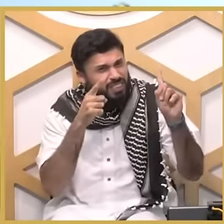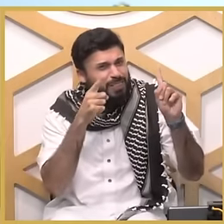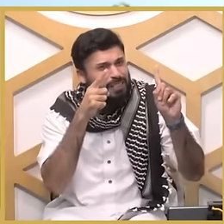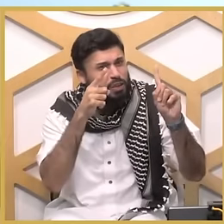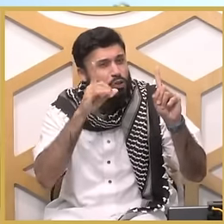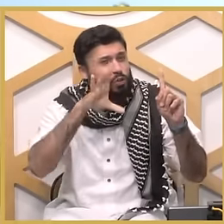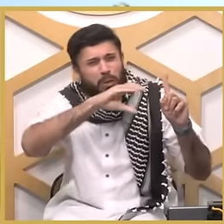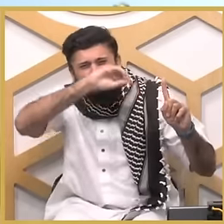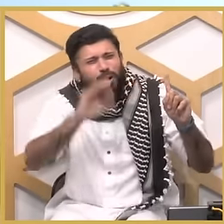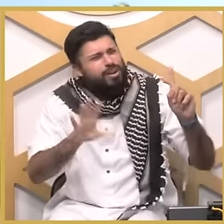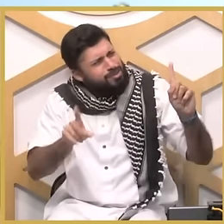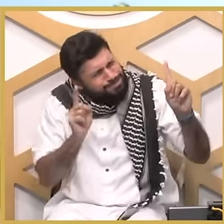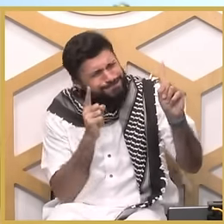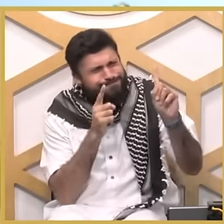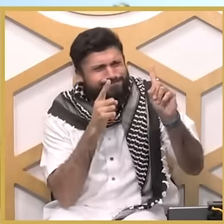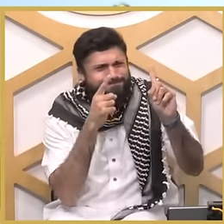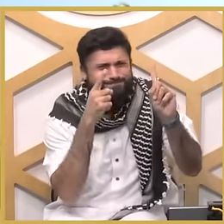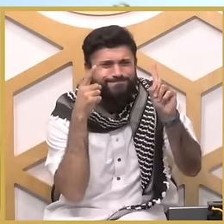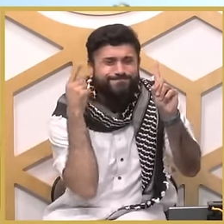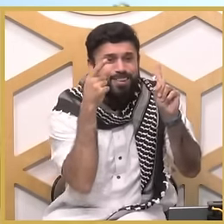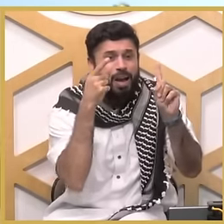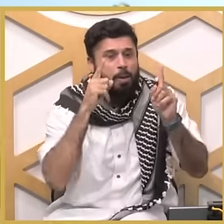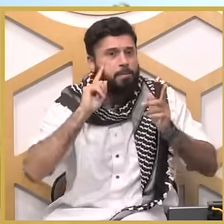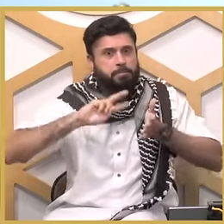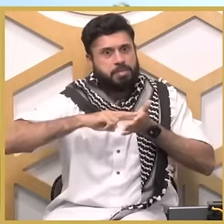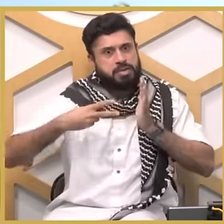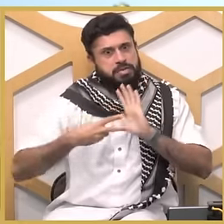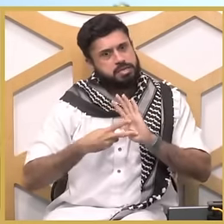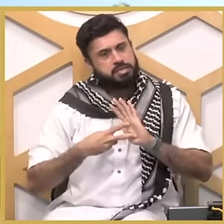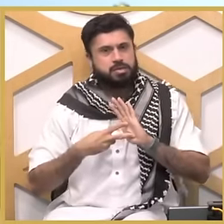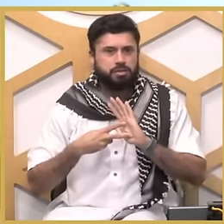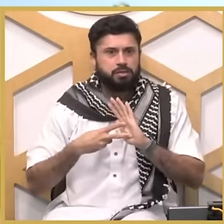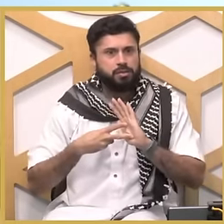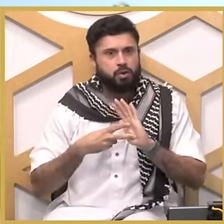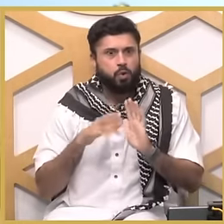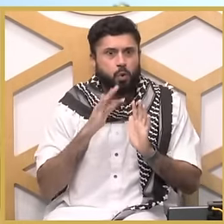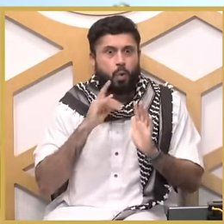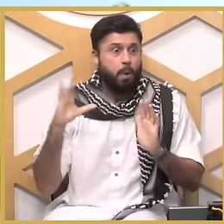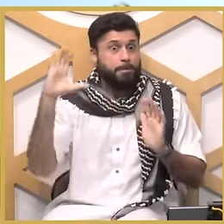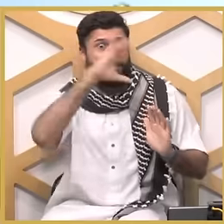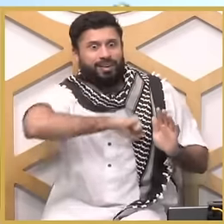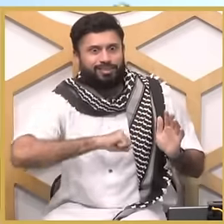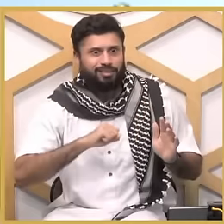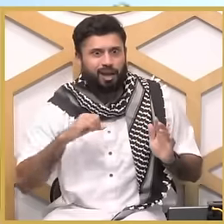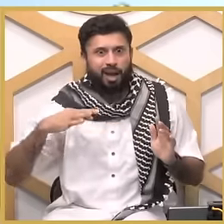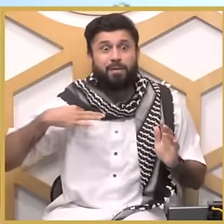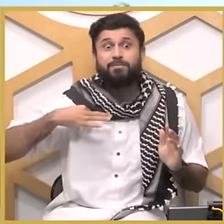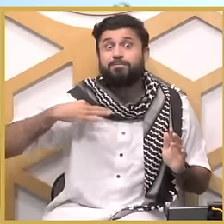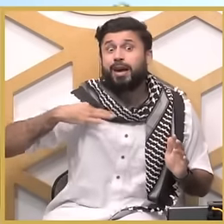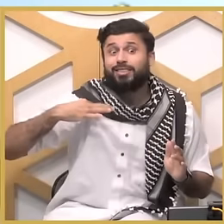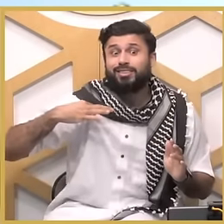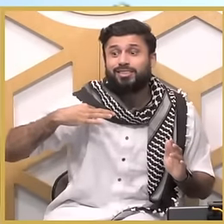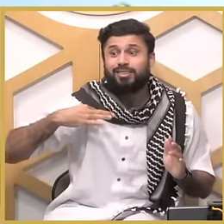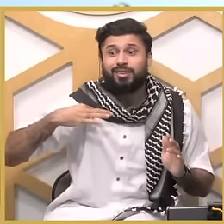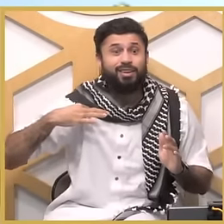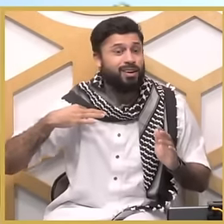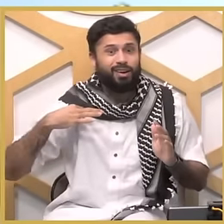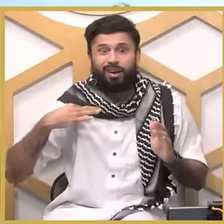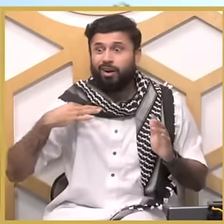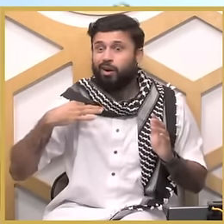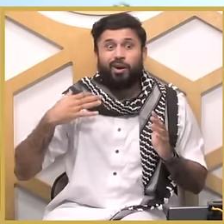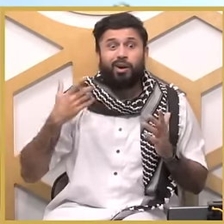upset than a person who aims low when they miss an obligatory deed, right? That person, for example, that comes to Fajr every